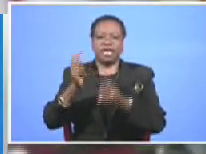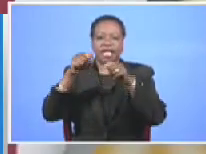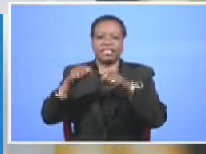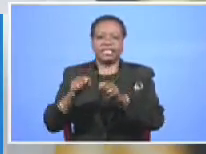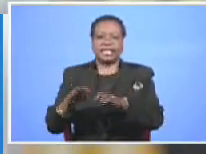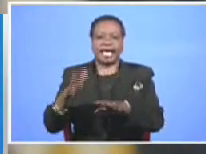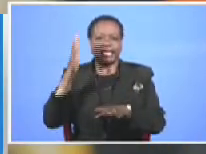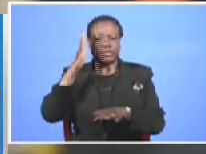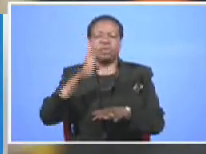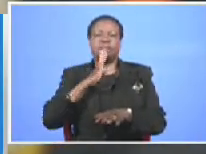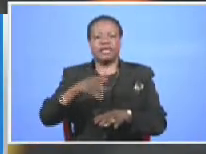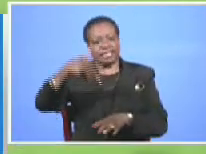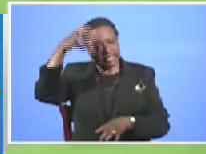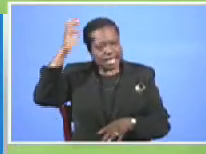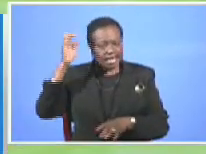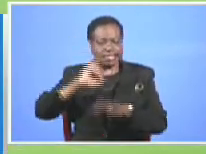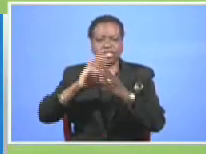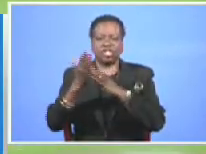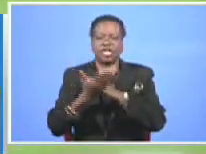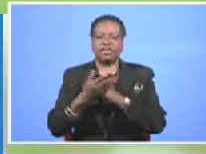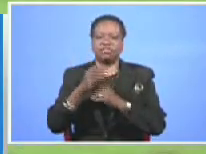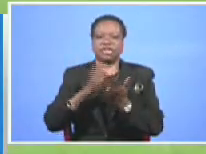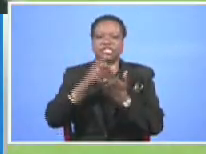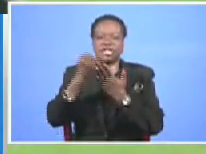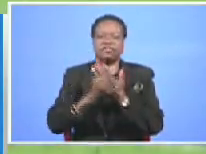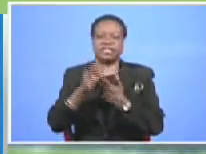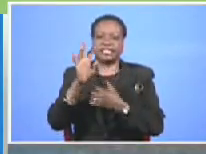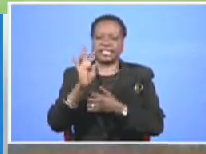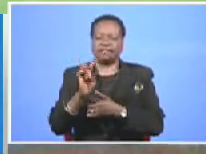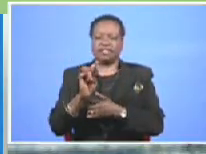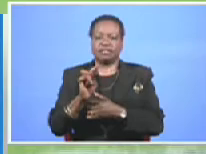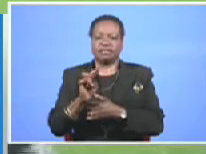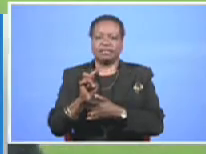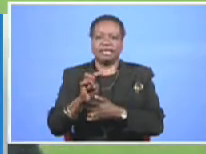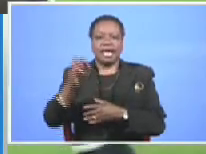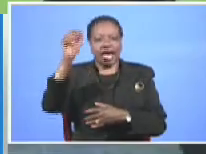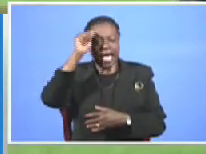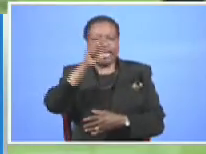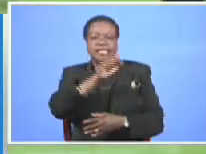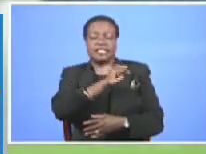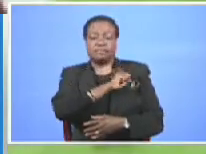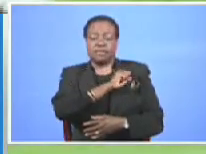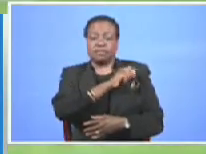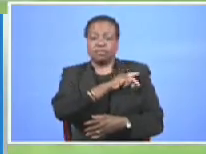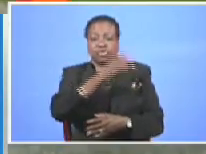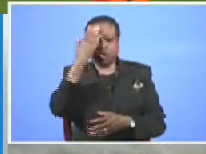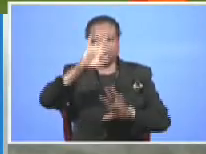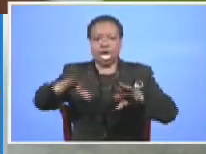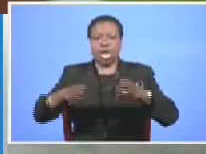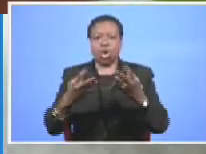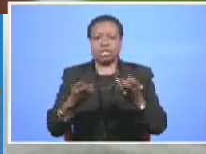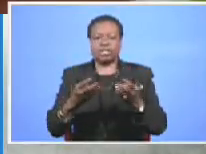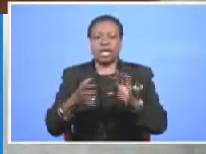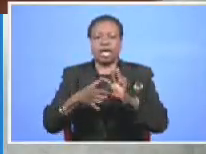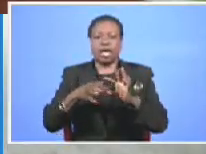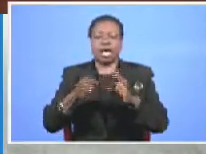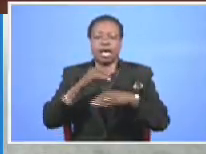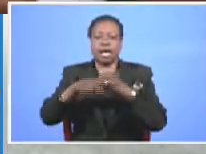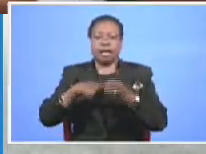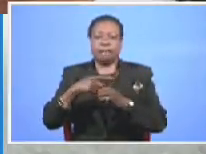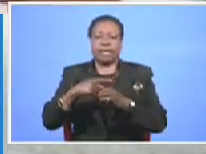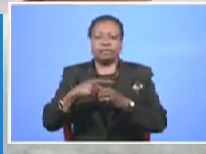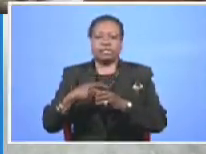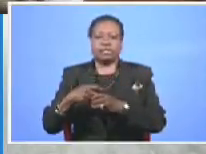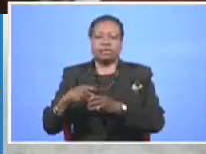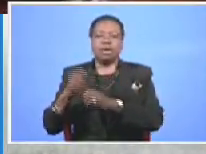Clemson Tigers on January 7th. Alex Smith knows a lot about bowl games. The former tight end with the Tampa Bay Buccaneers